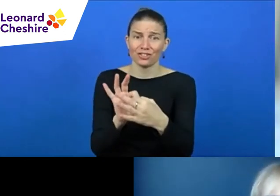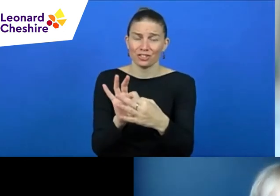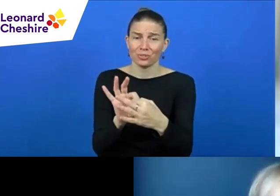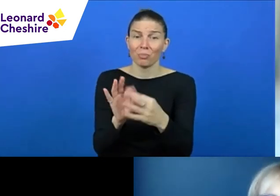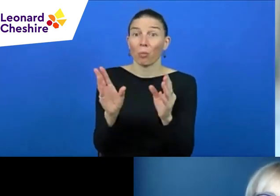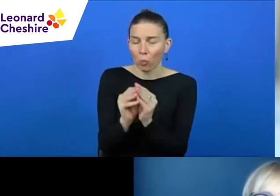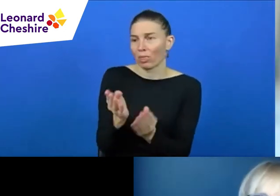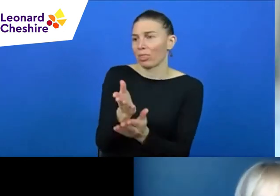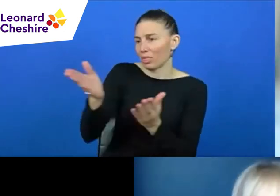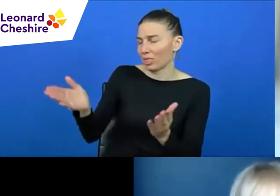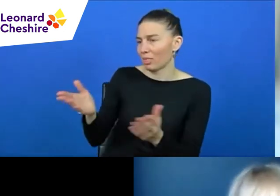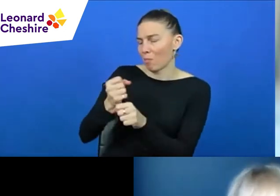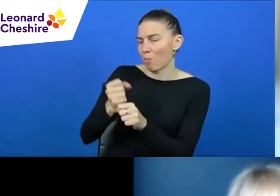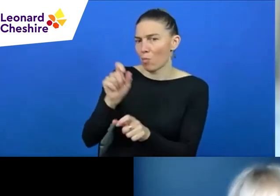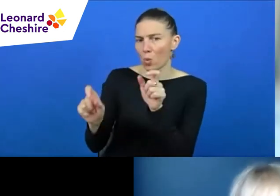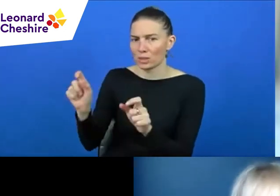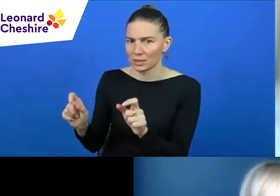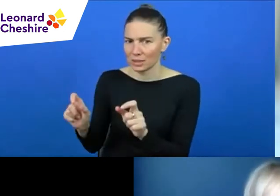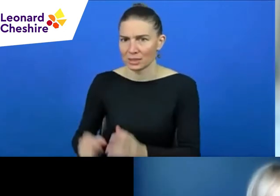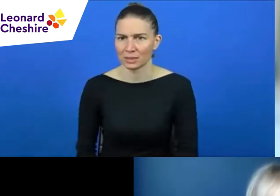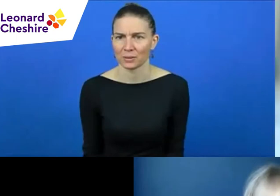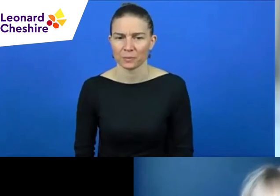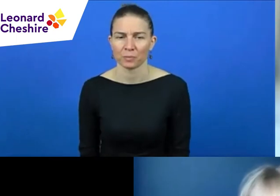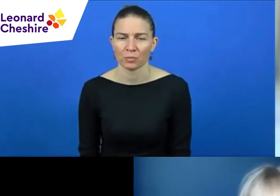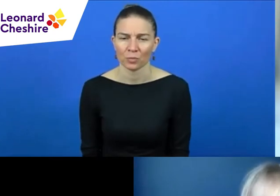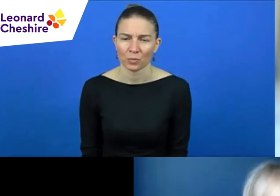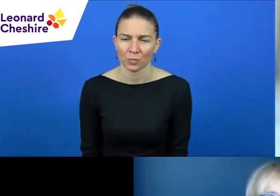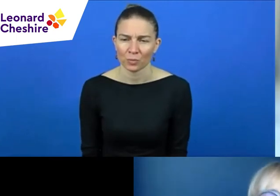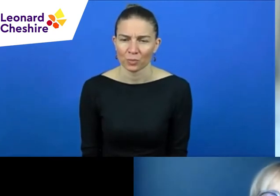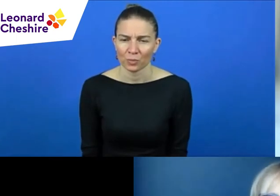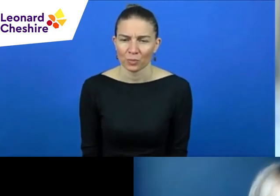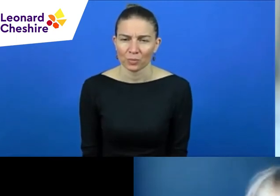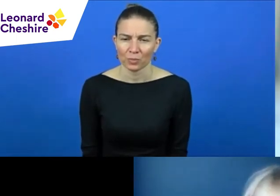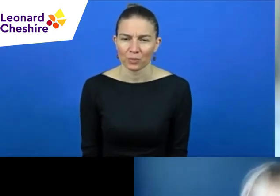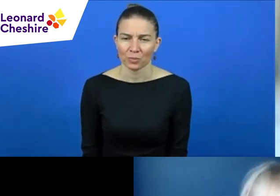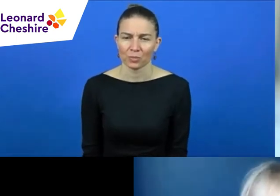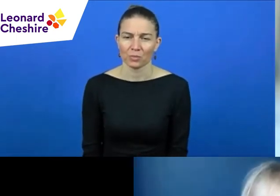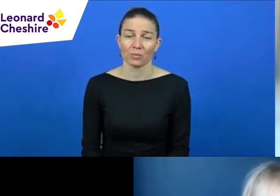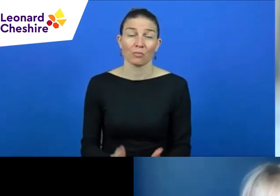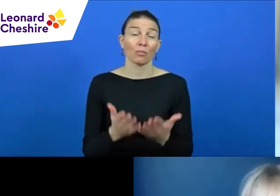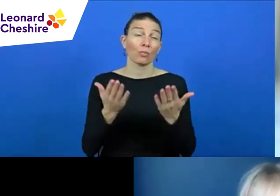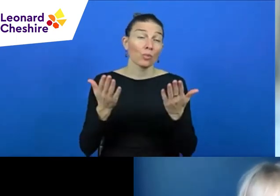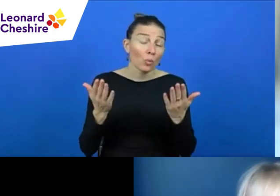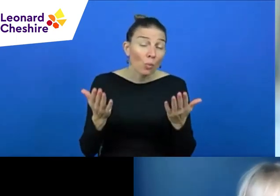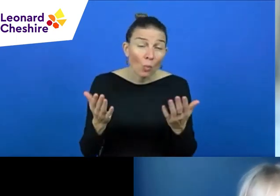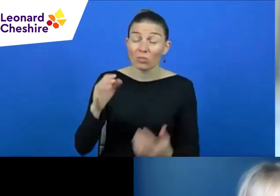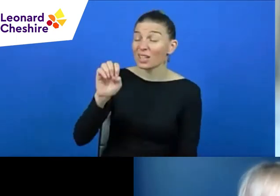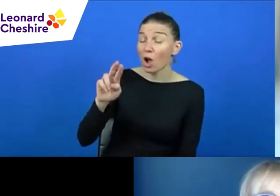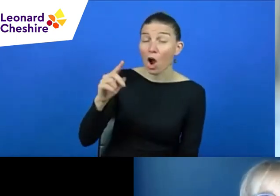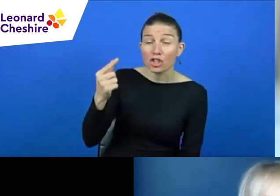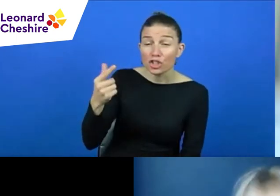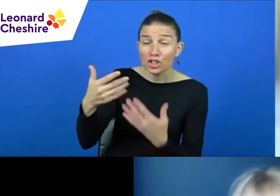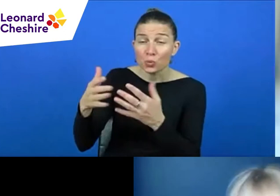And there are organizations where you see the ERG groups that have executive sponsorship, where you're seeing the voice of people with disabilities in the